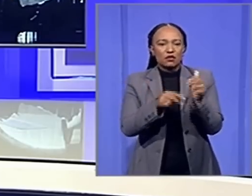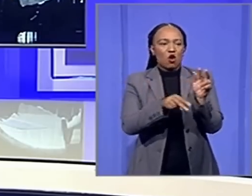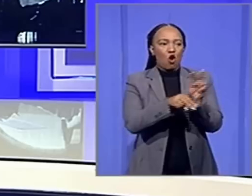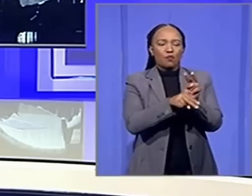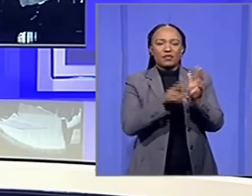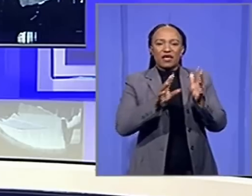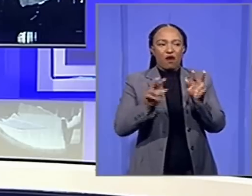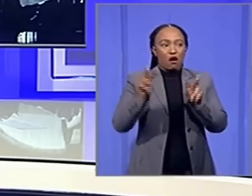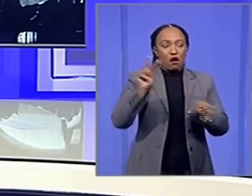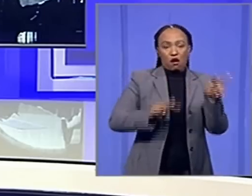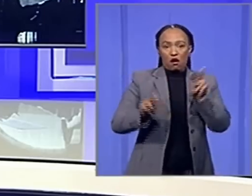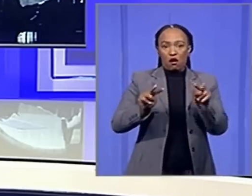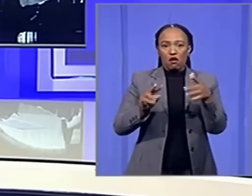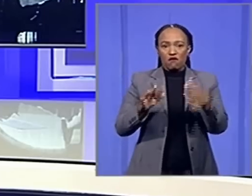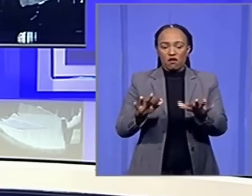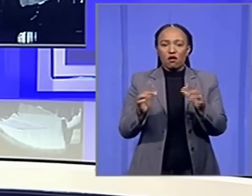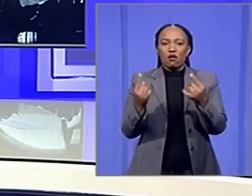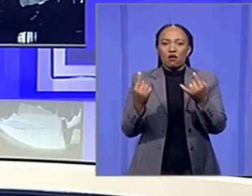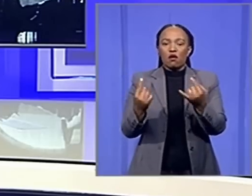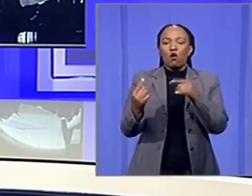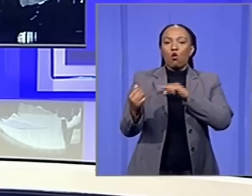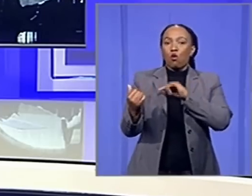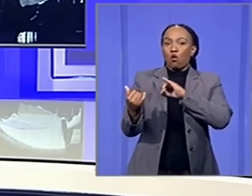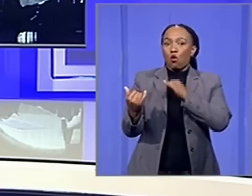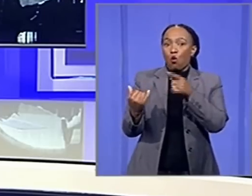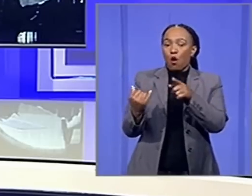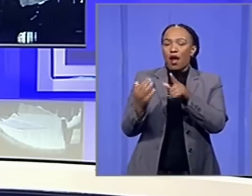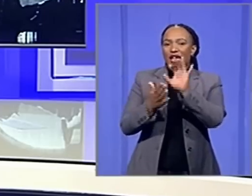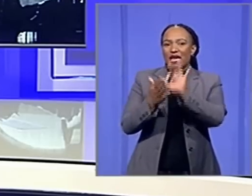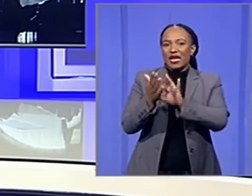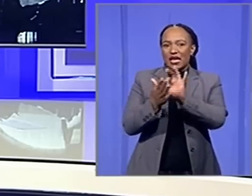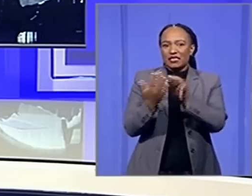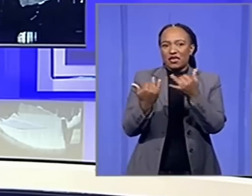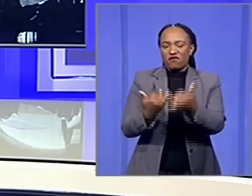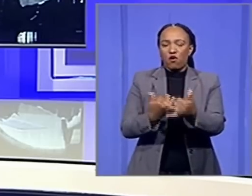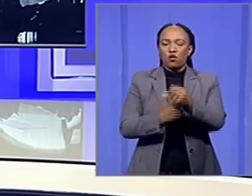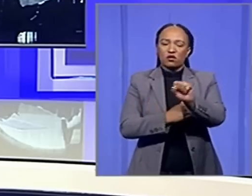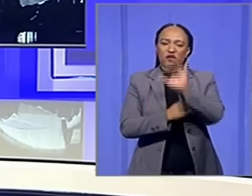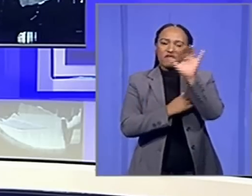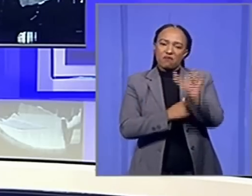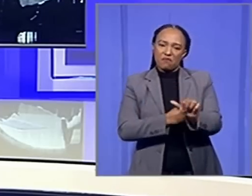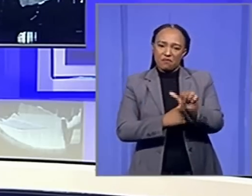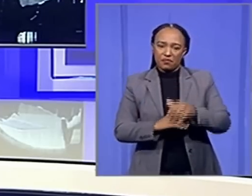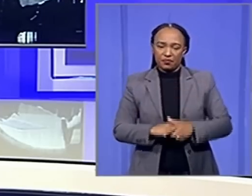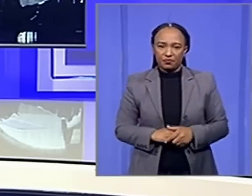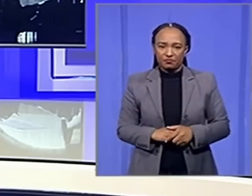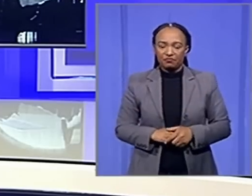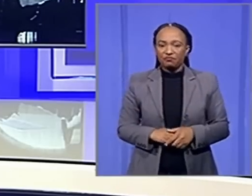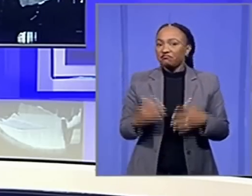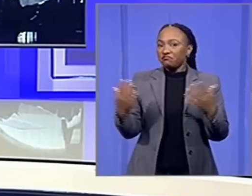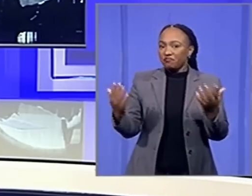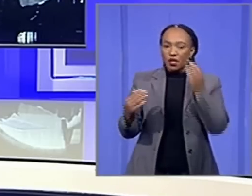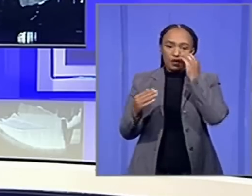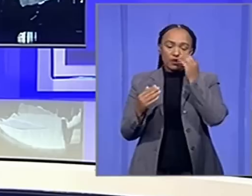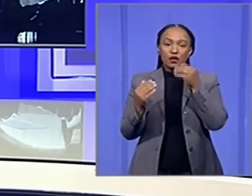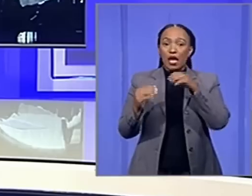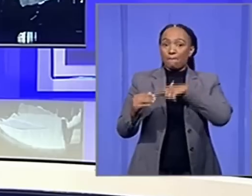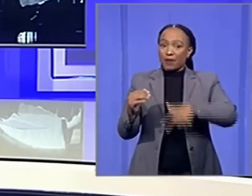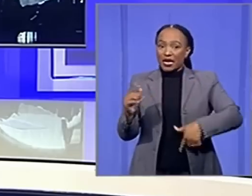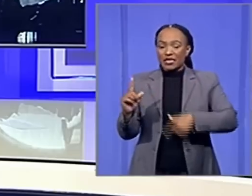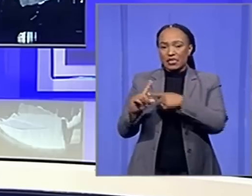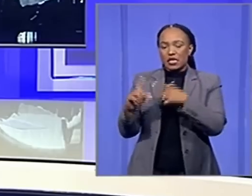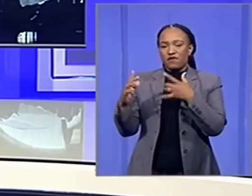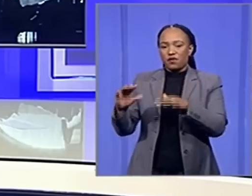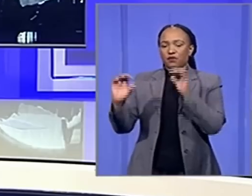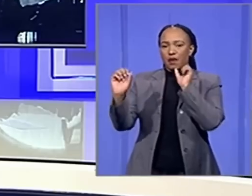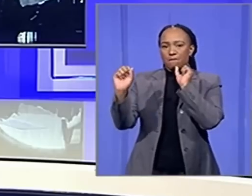wa matjhaba a kopaneng ka kabelo ya bona dikgethong tsena tsa Afrika Borwa. Ke ka bokgutshwanyane ka moo mopresidente Cyril